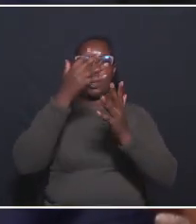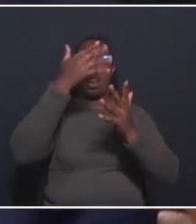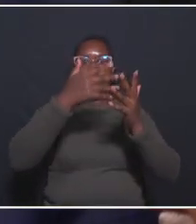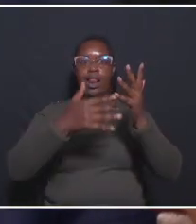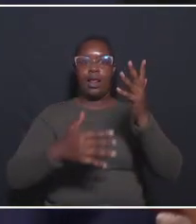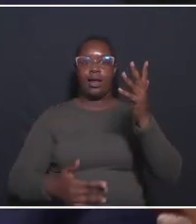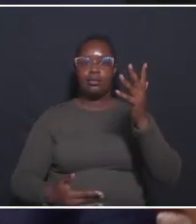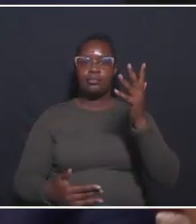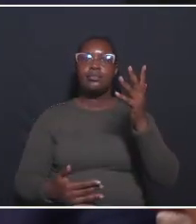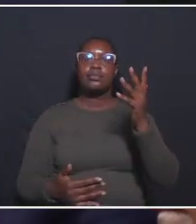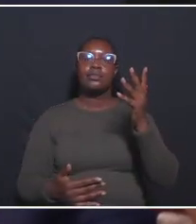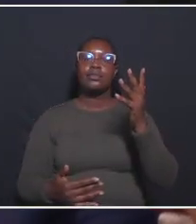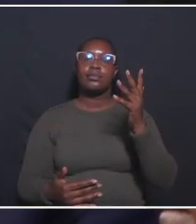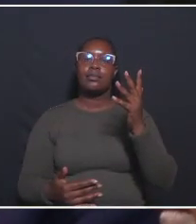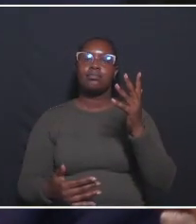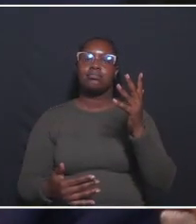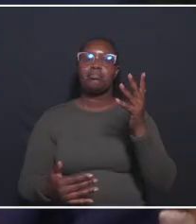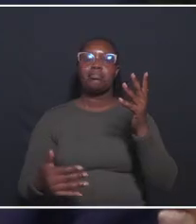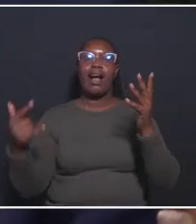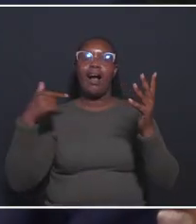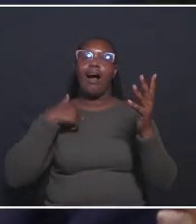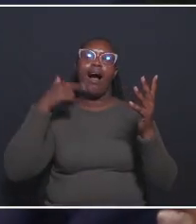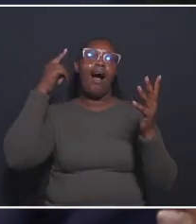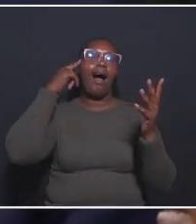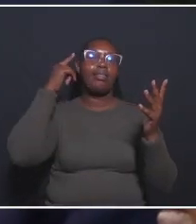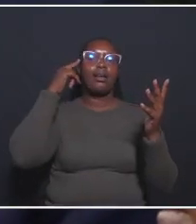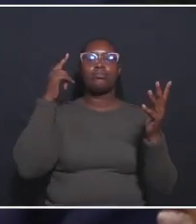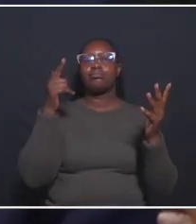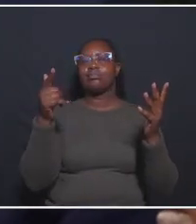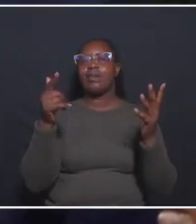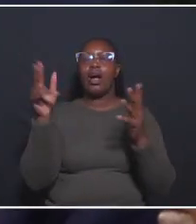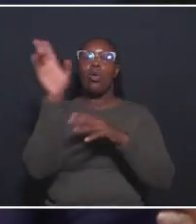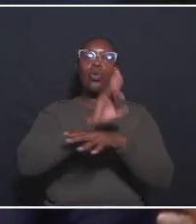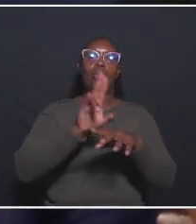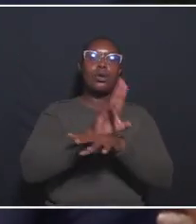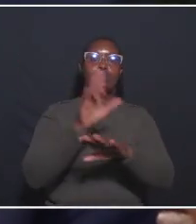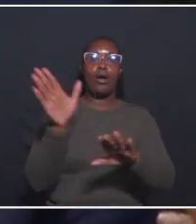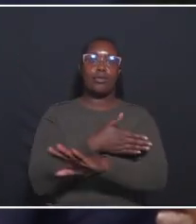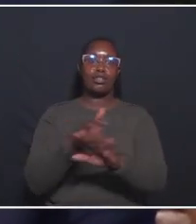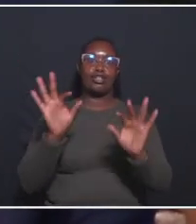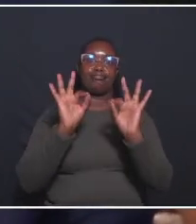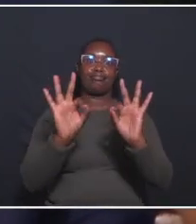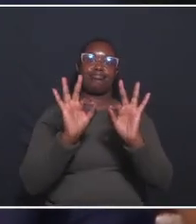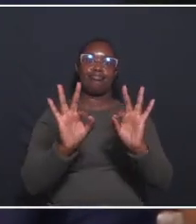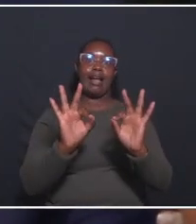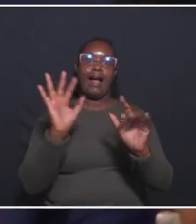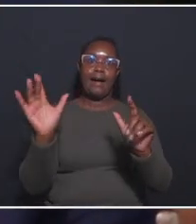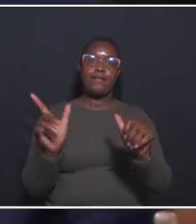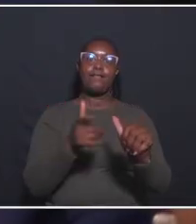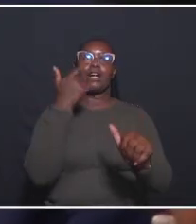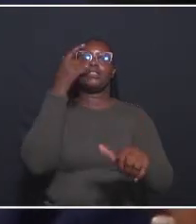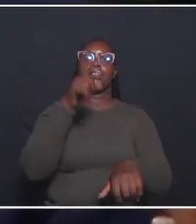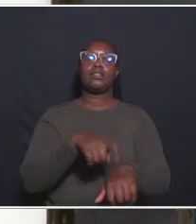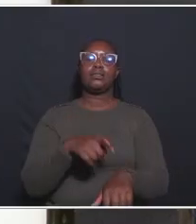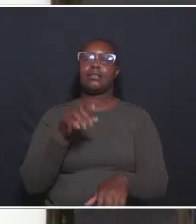I think you guys use music well in the first season I